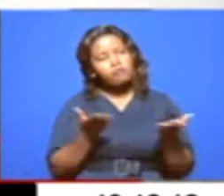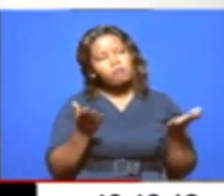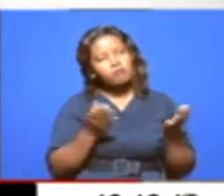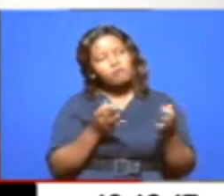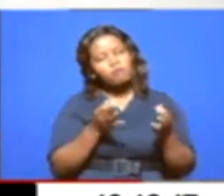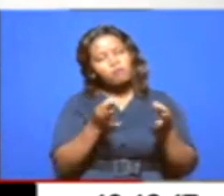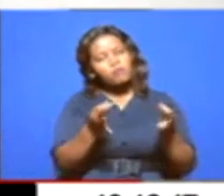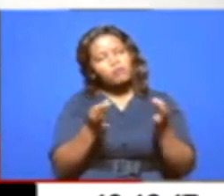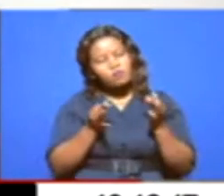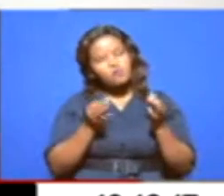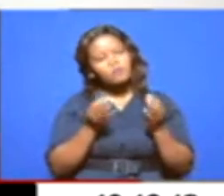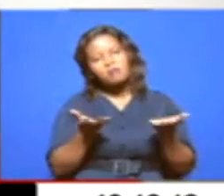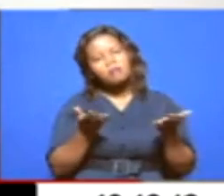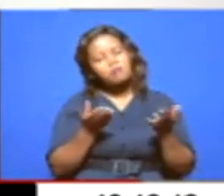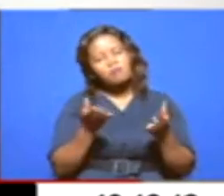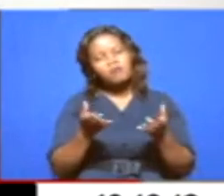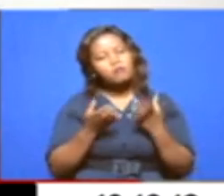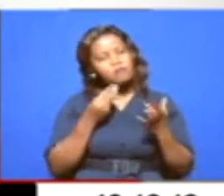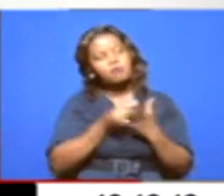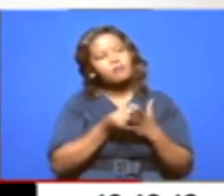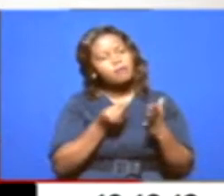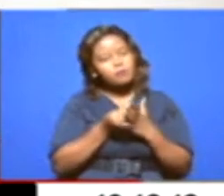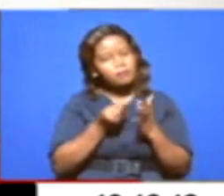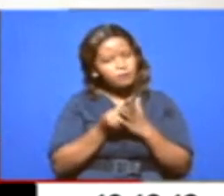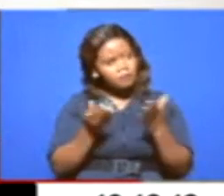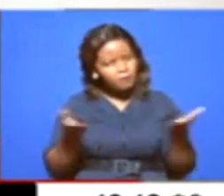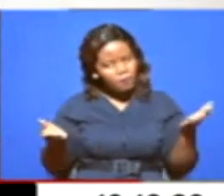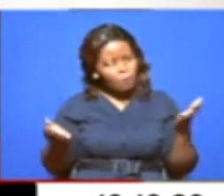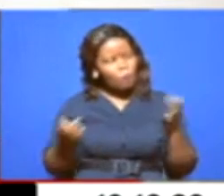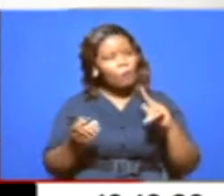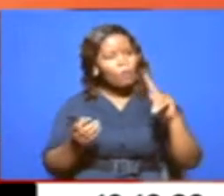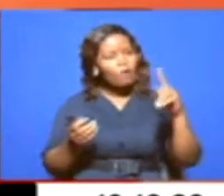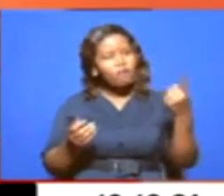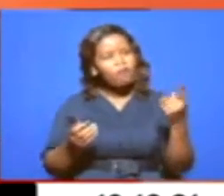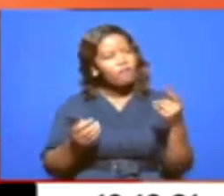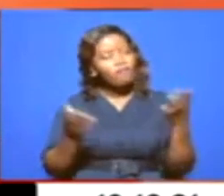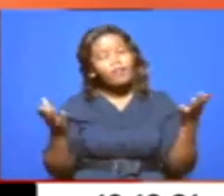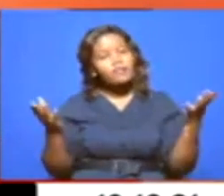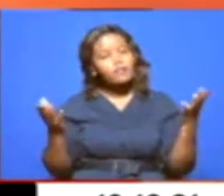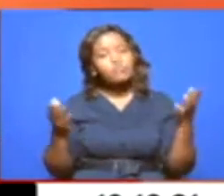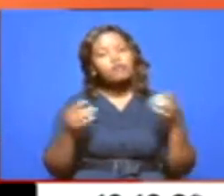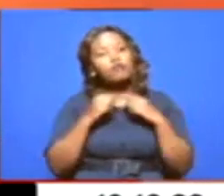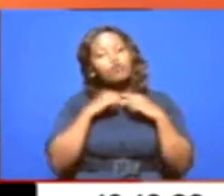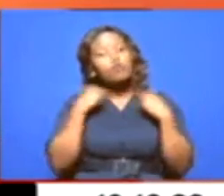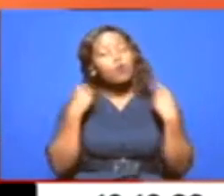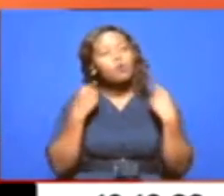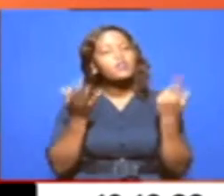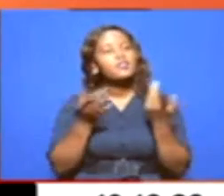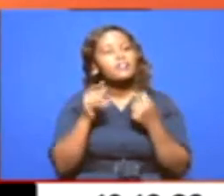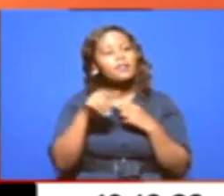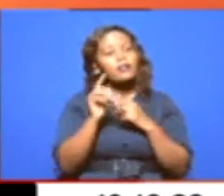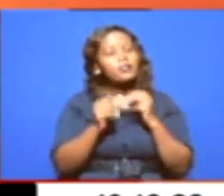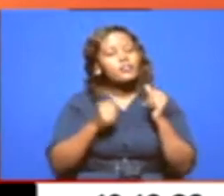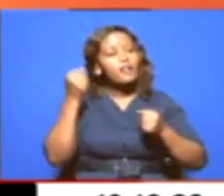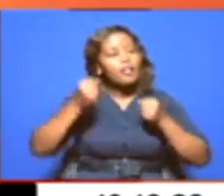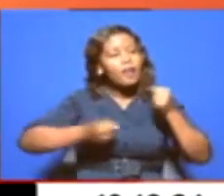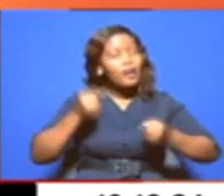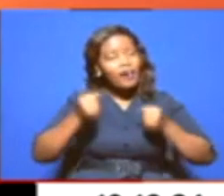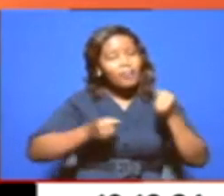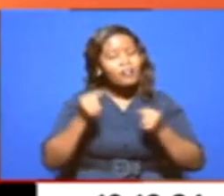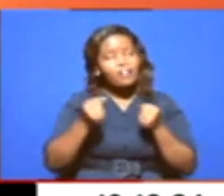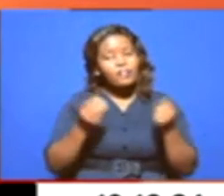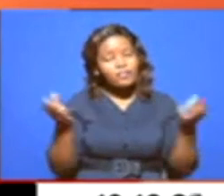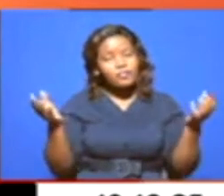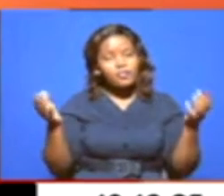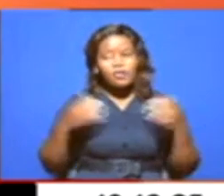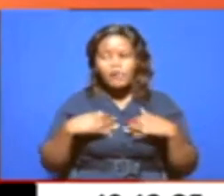requirements, number one, first of all, the accommodation of the elite athletes. It has been set out in the